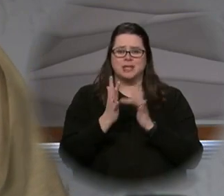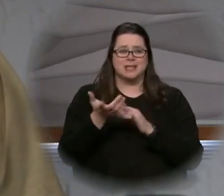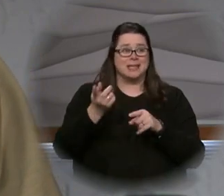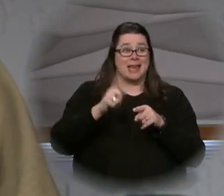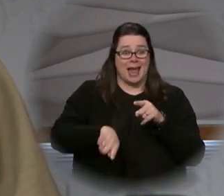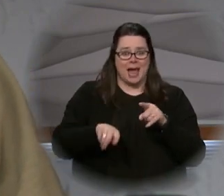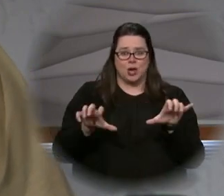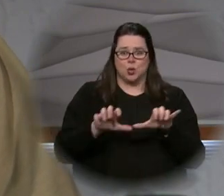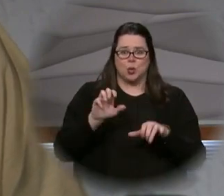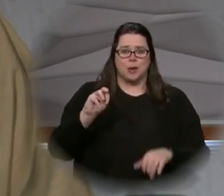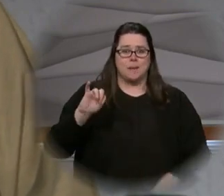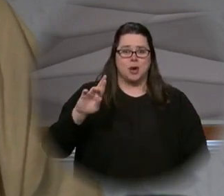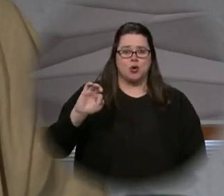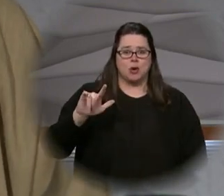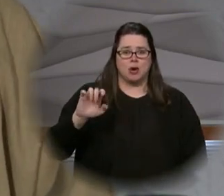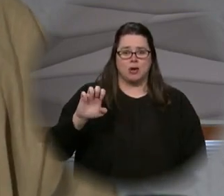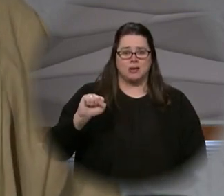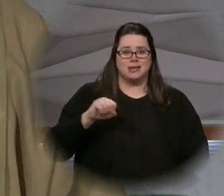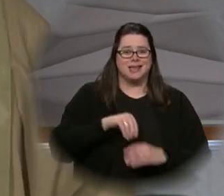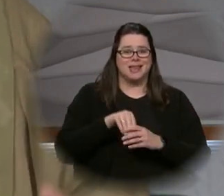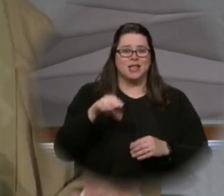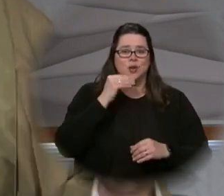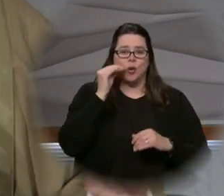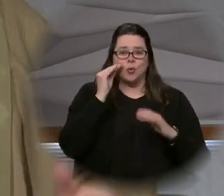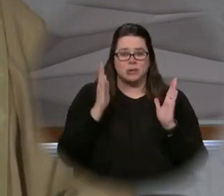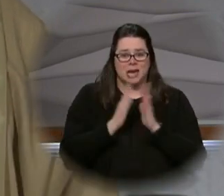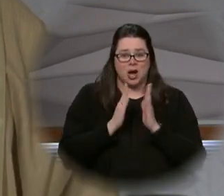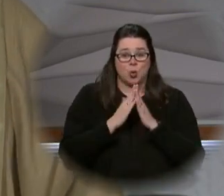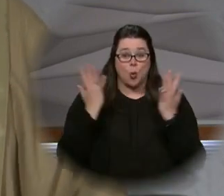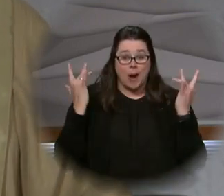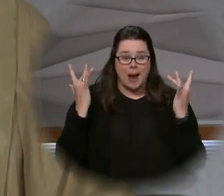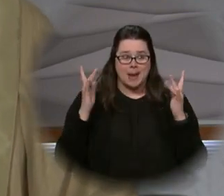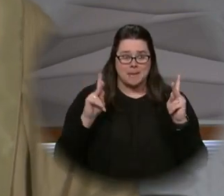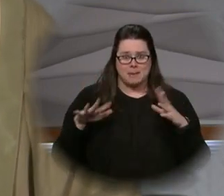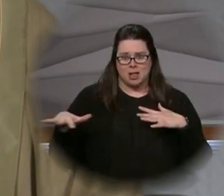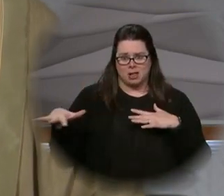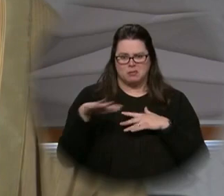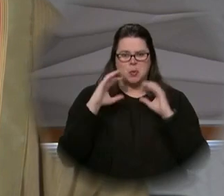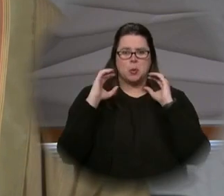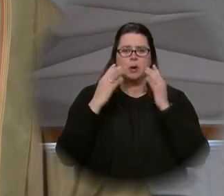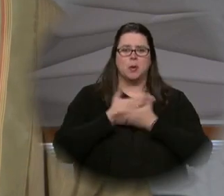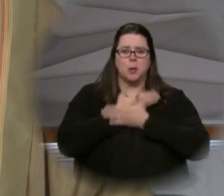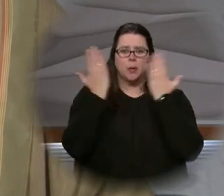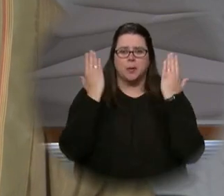perform any works, miracles in his hometown because the people didn't have any faith.